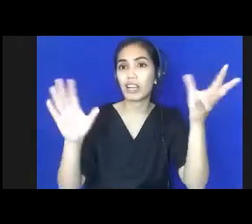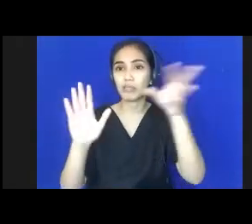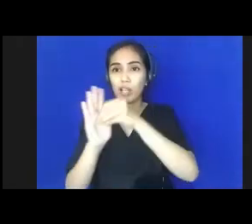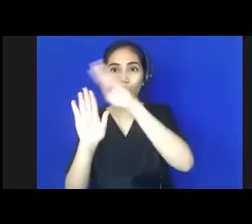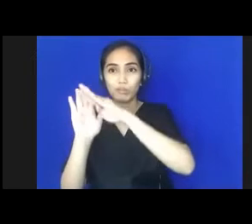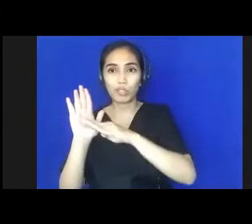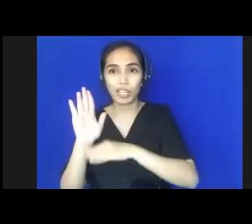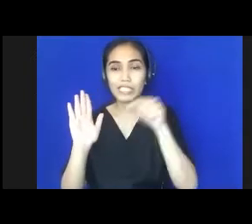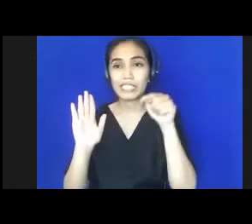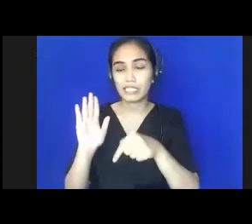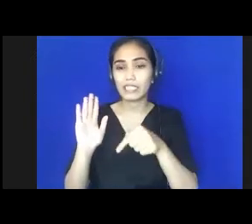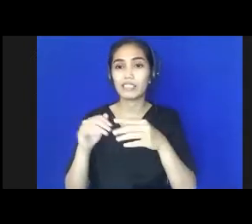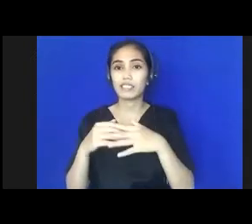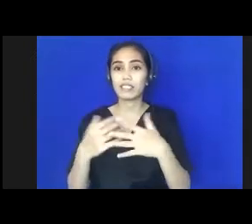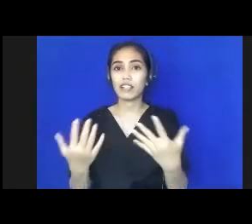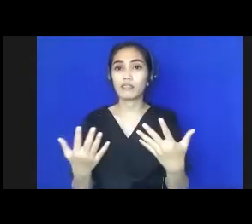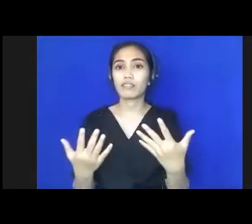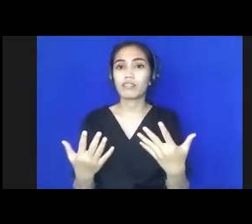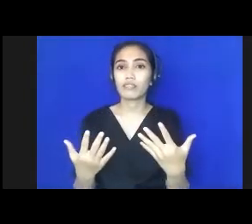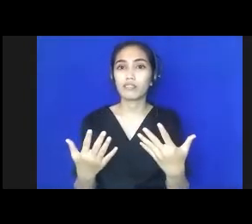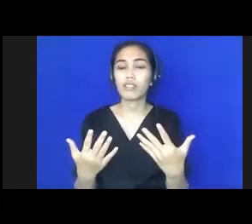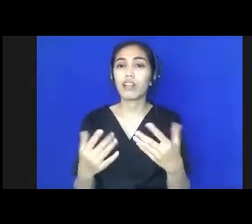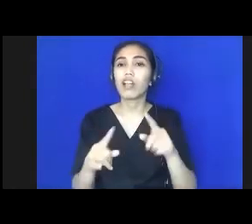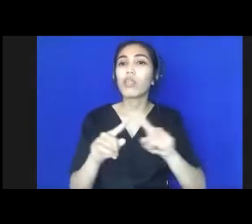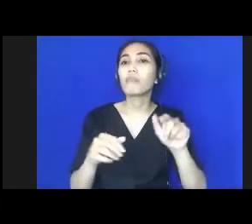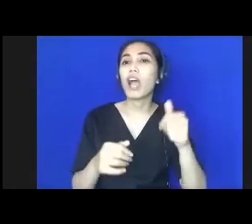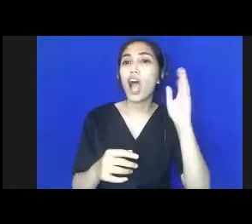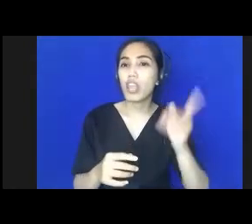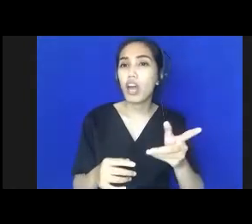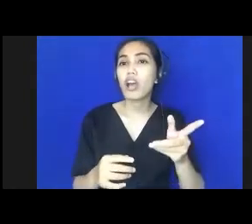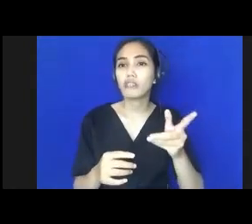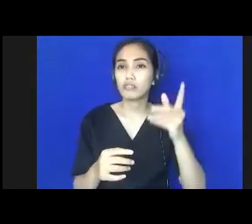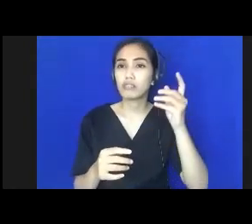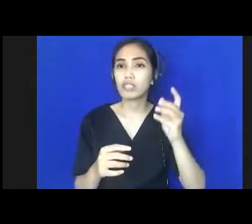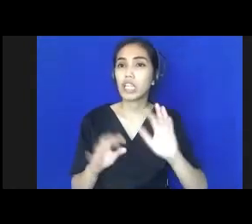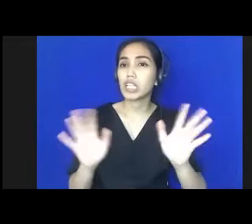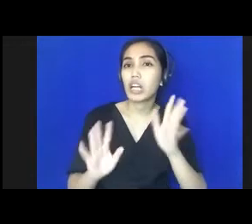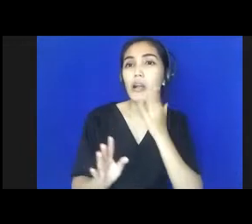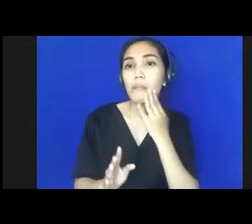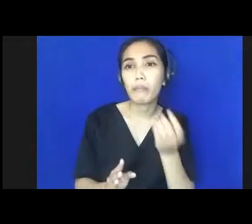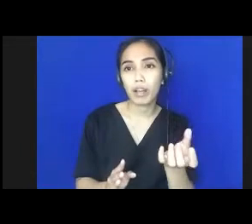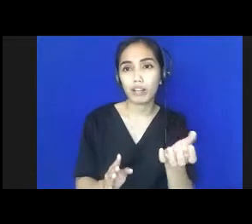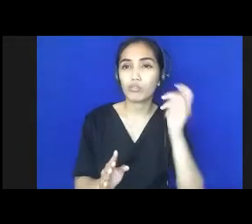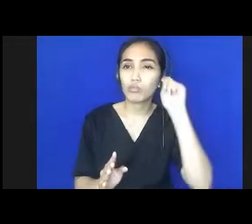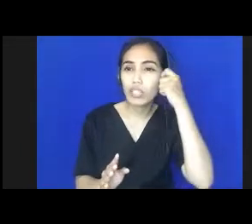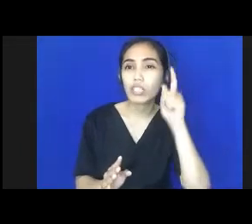COVID times, that's not easy. Next slide, please.